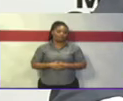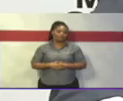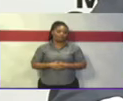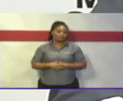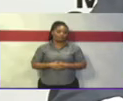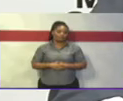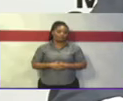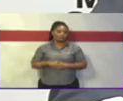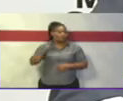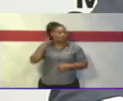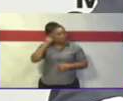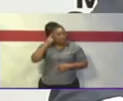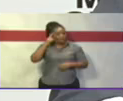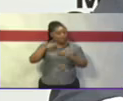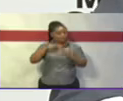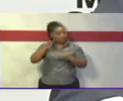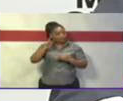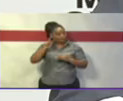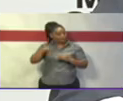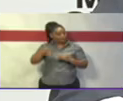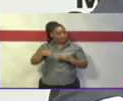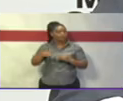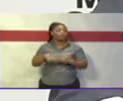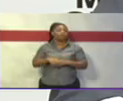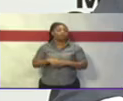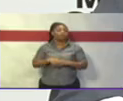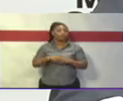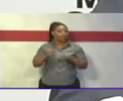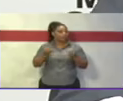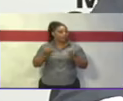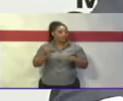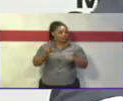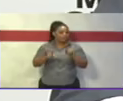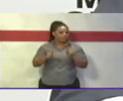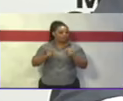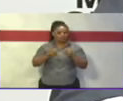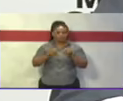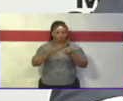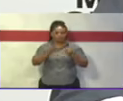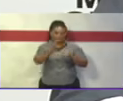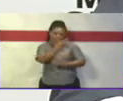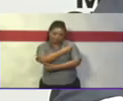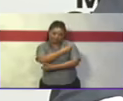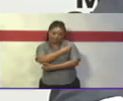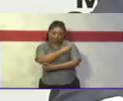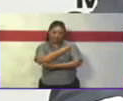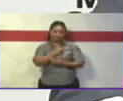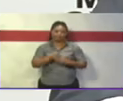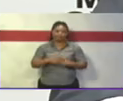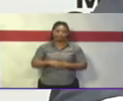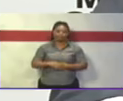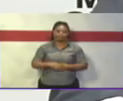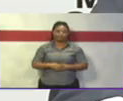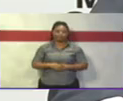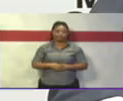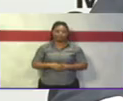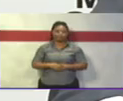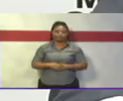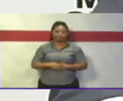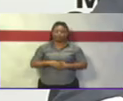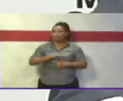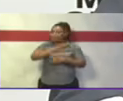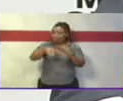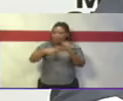take into consideration the extent at which the population is vaccinated and the ease at which we can be vaccinated when you build your policies. So all of those